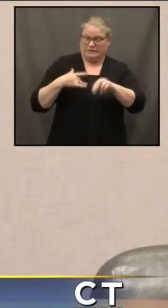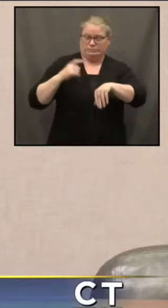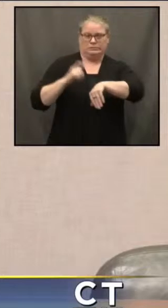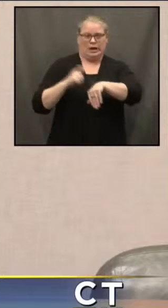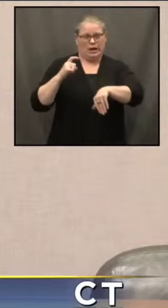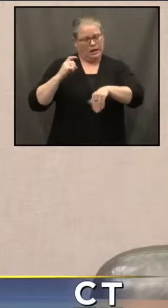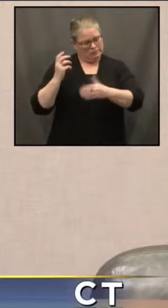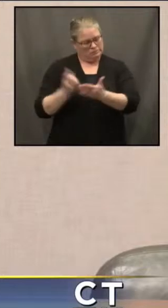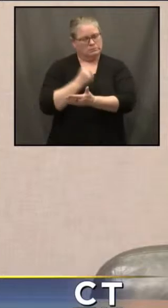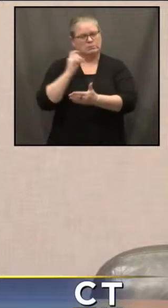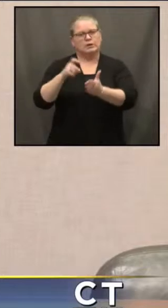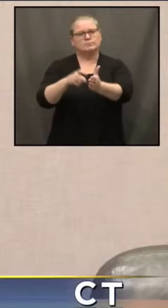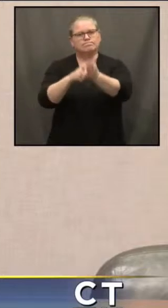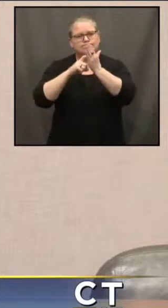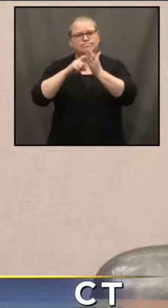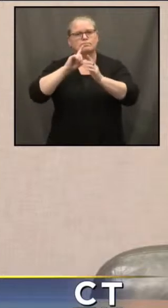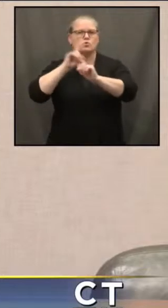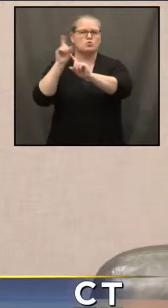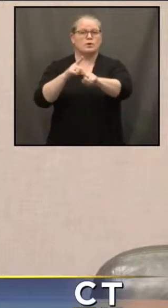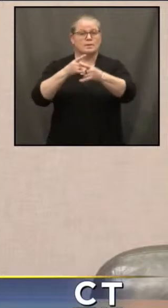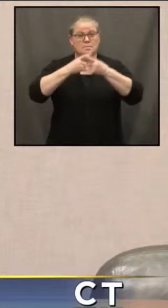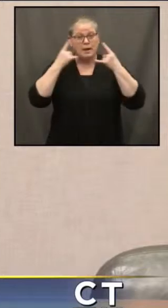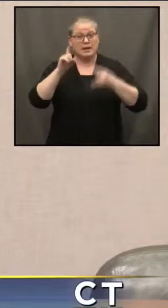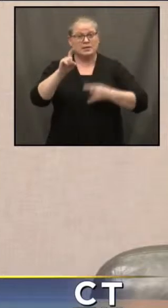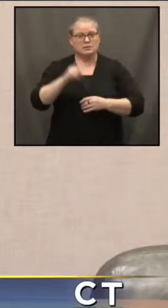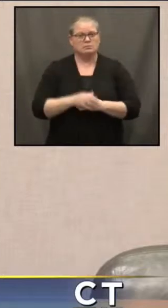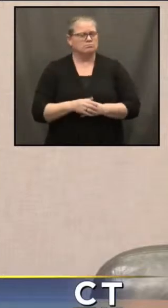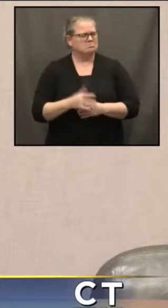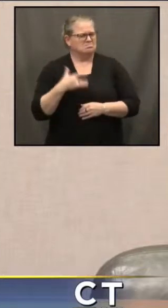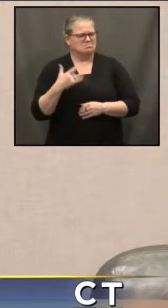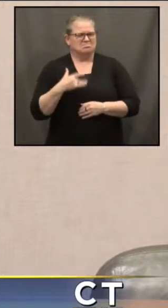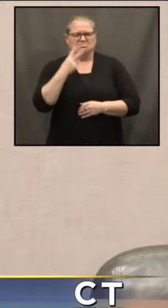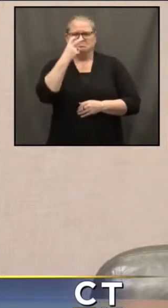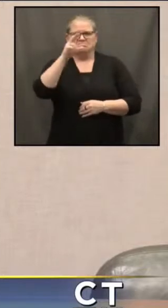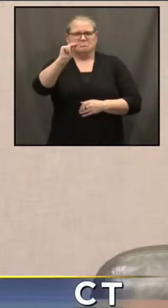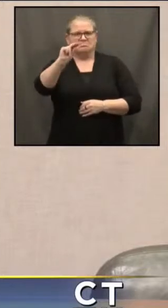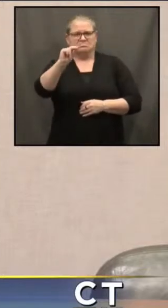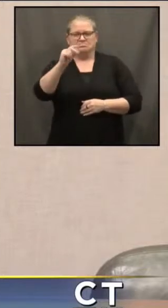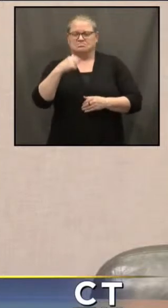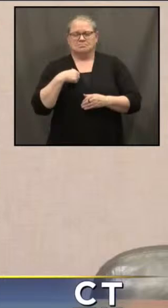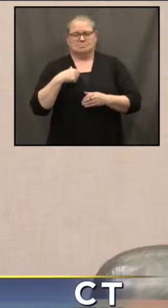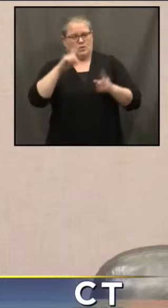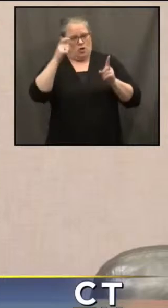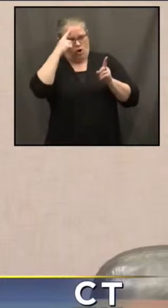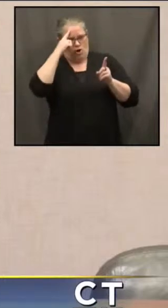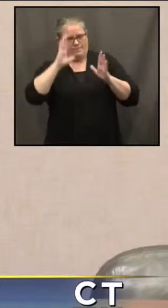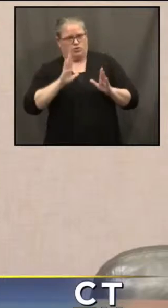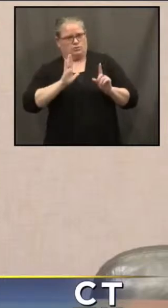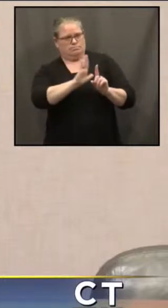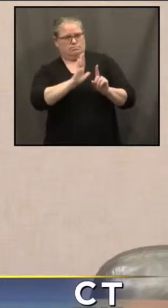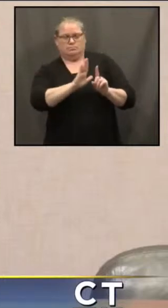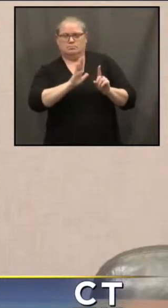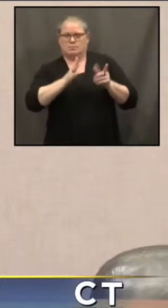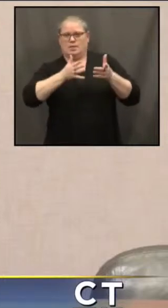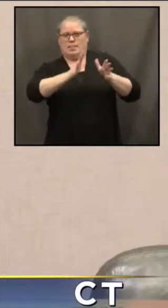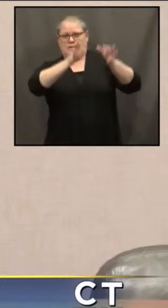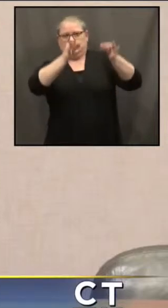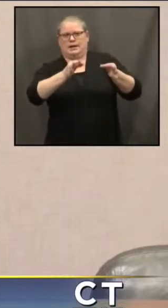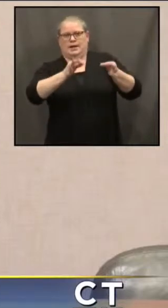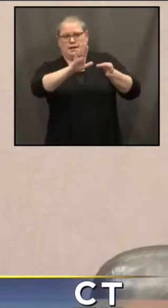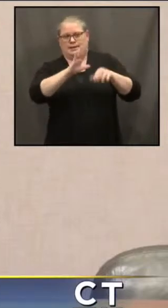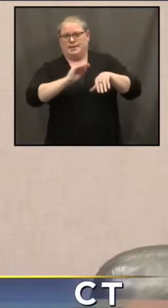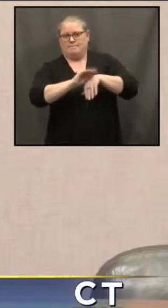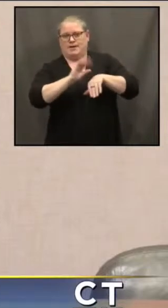statewide restrictions? I don't anticipate. I would defer to the governor in terms of what his advice